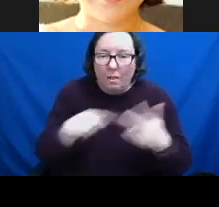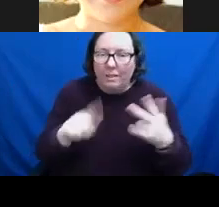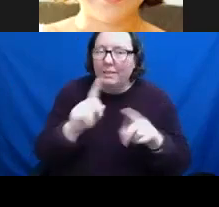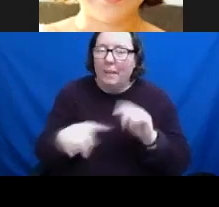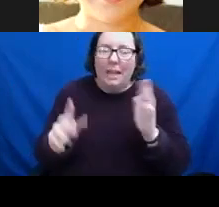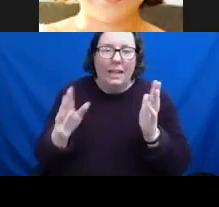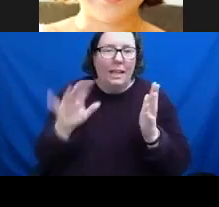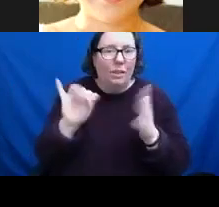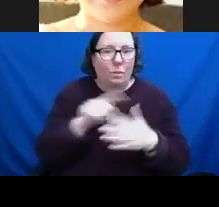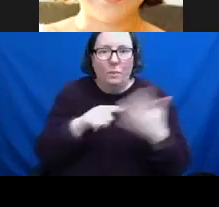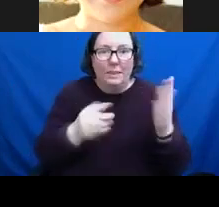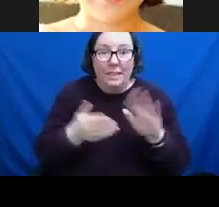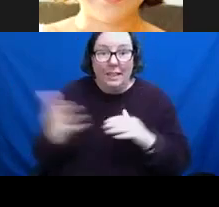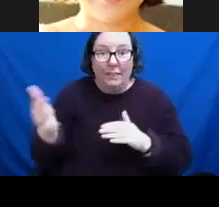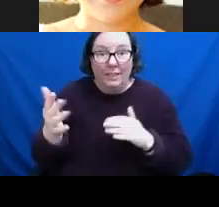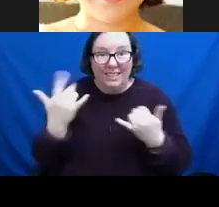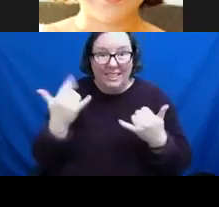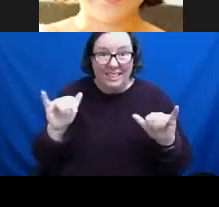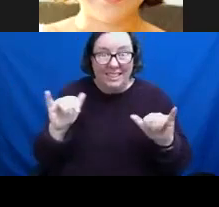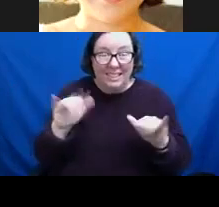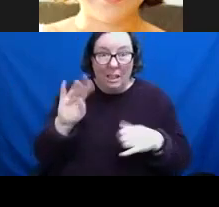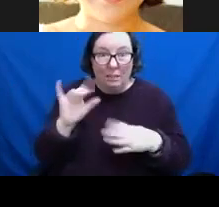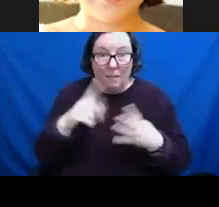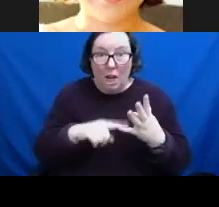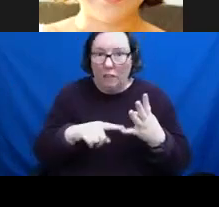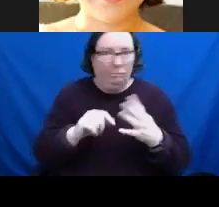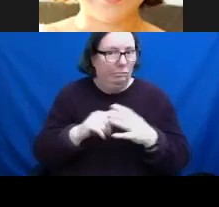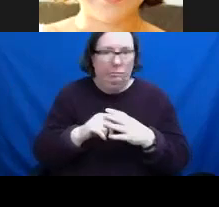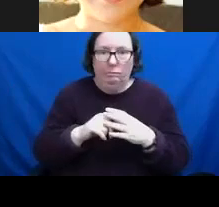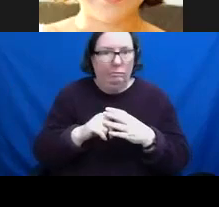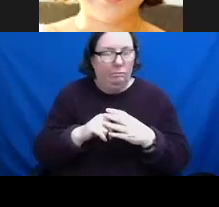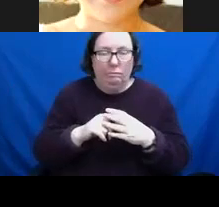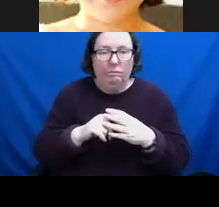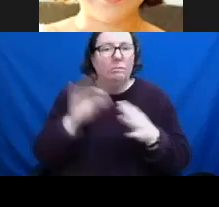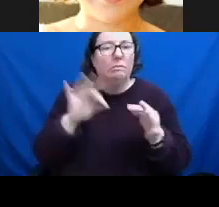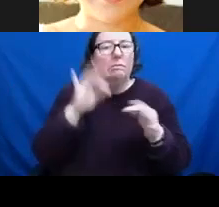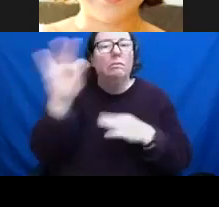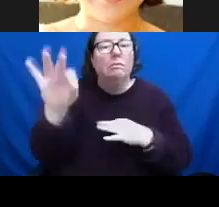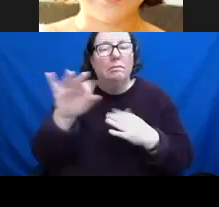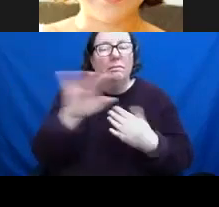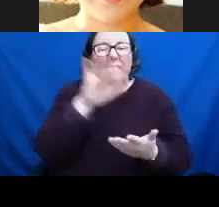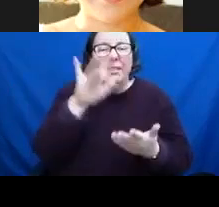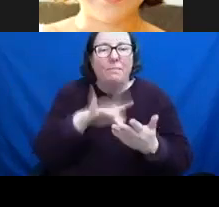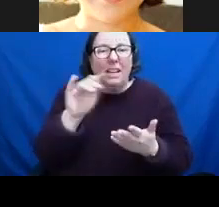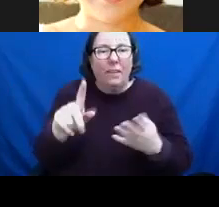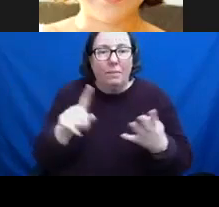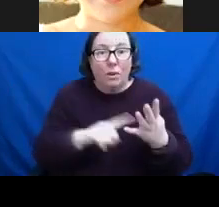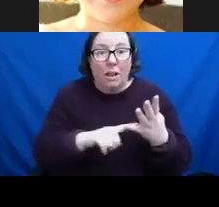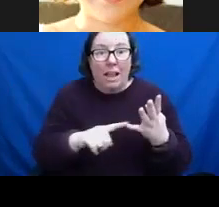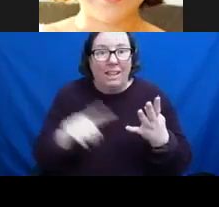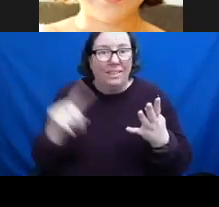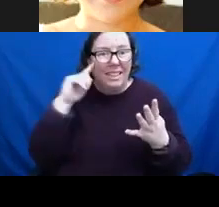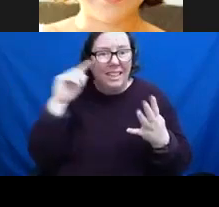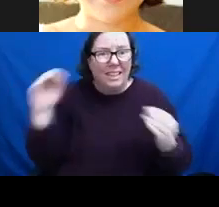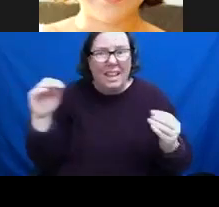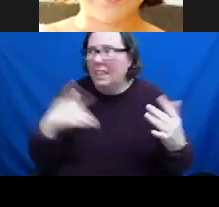Those invitations will not come before the middle of April. So if you don't hear something,